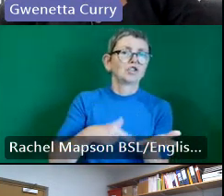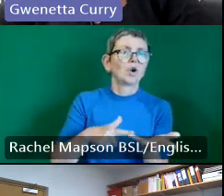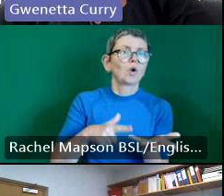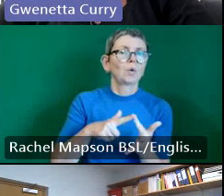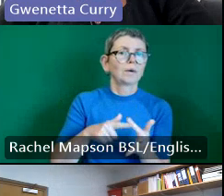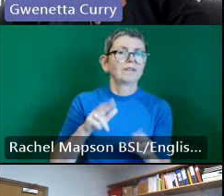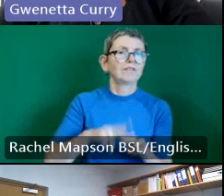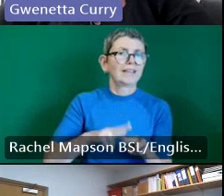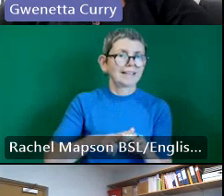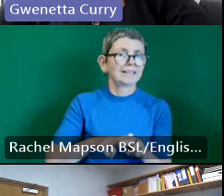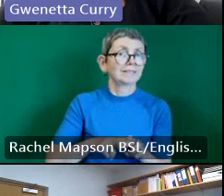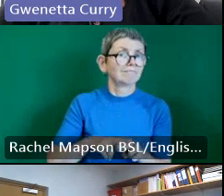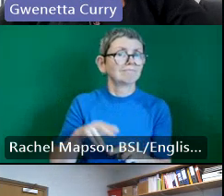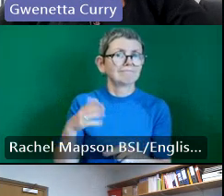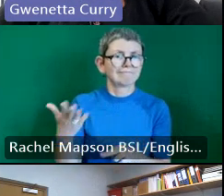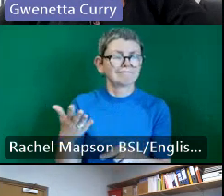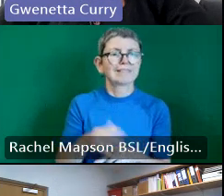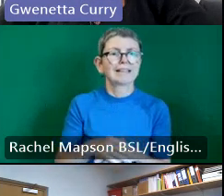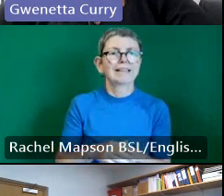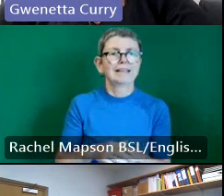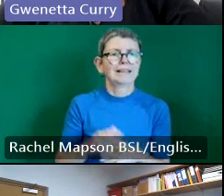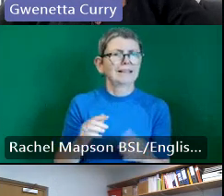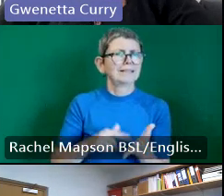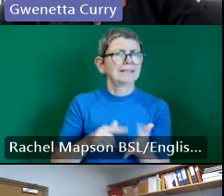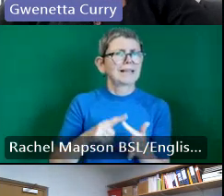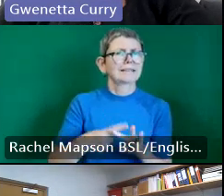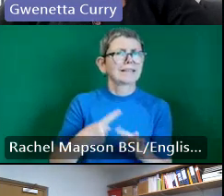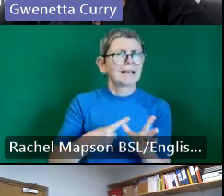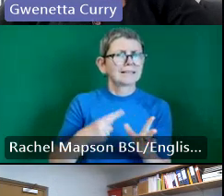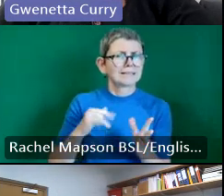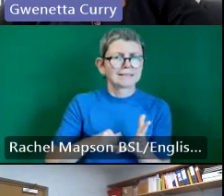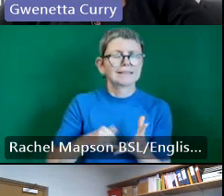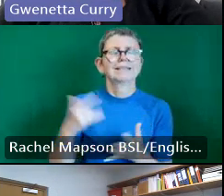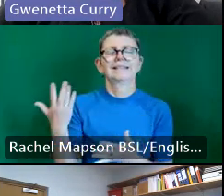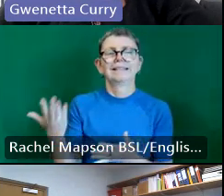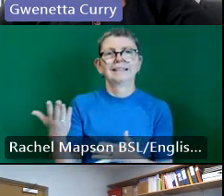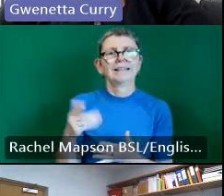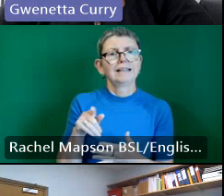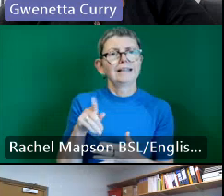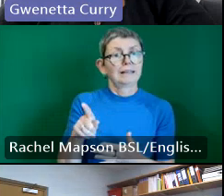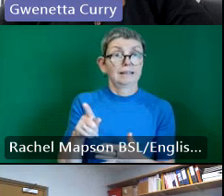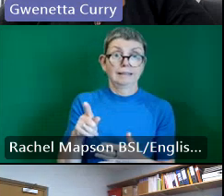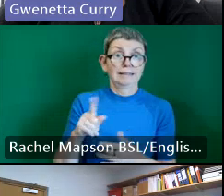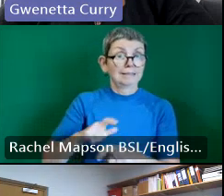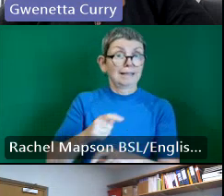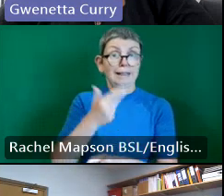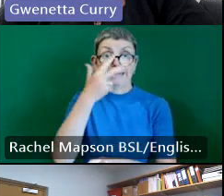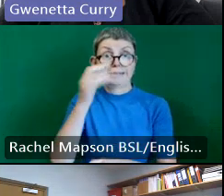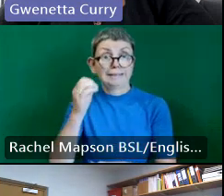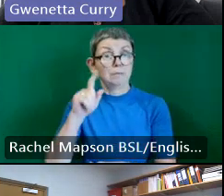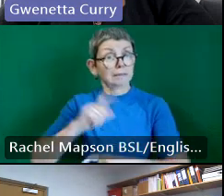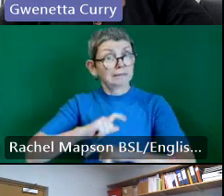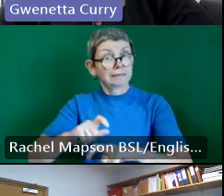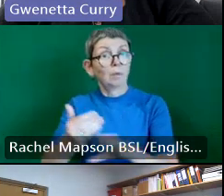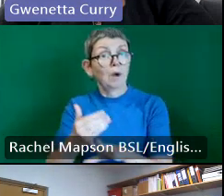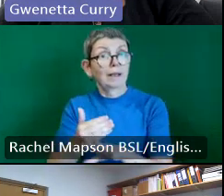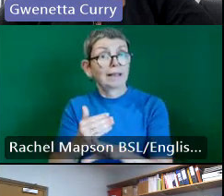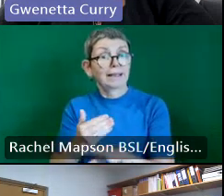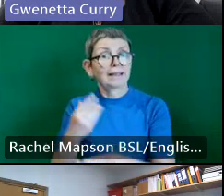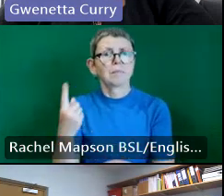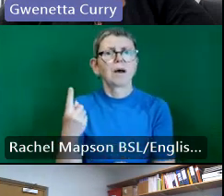this day, and he's well up in his 80s. He's not retiring. He really enjoys his work, but he's one of the first